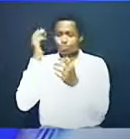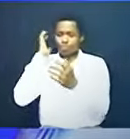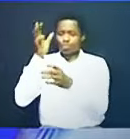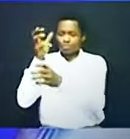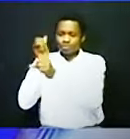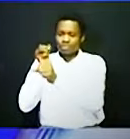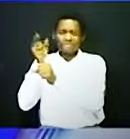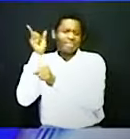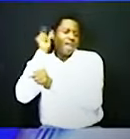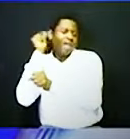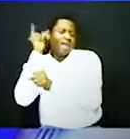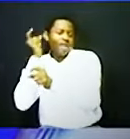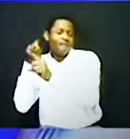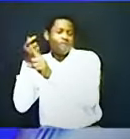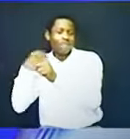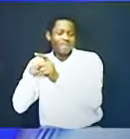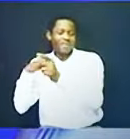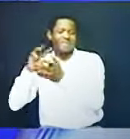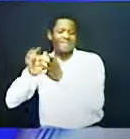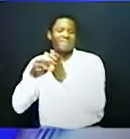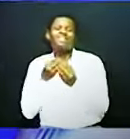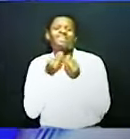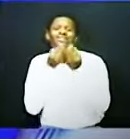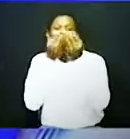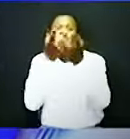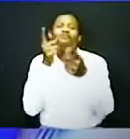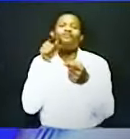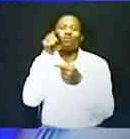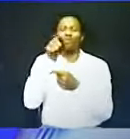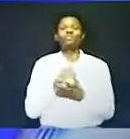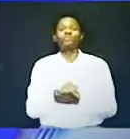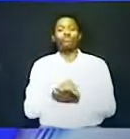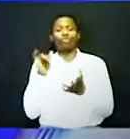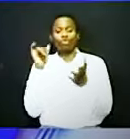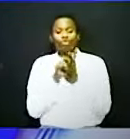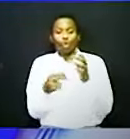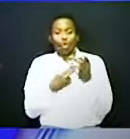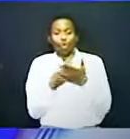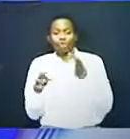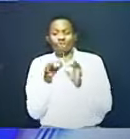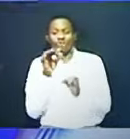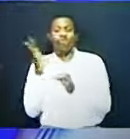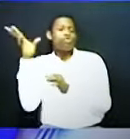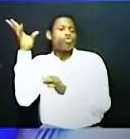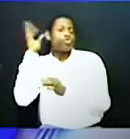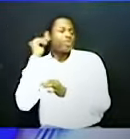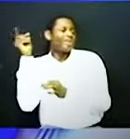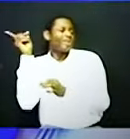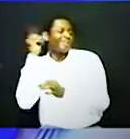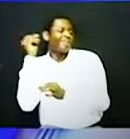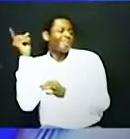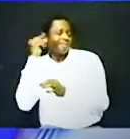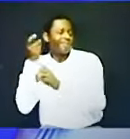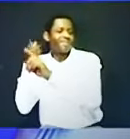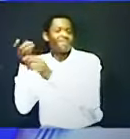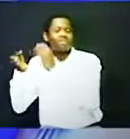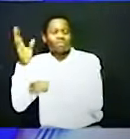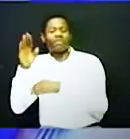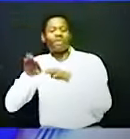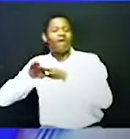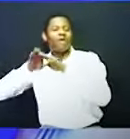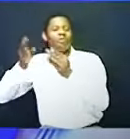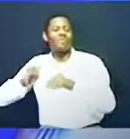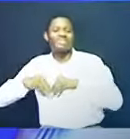will make it known to you. So the Spirit will receive of God. And he will open it up to us. God